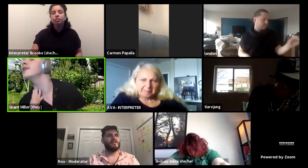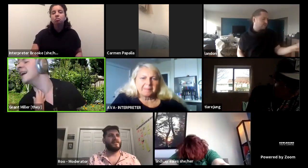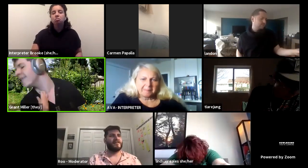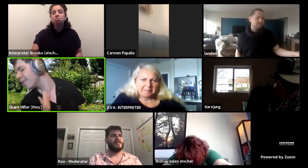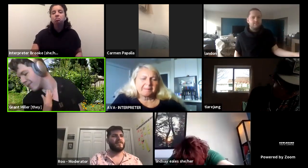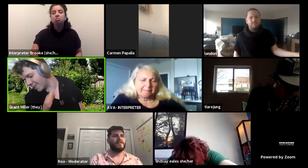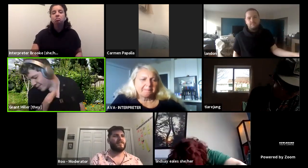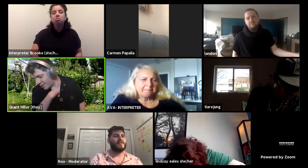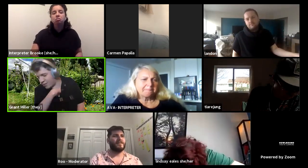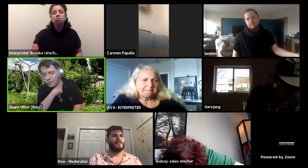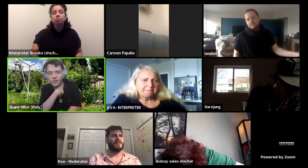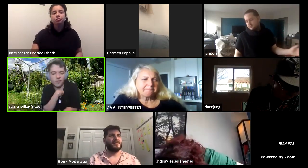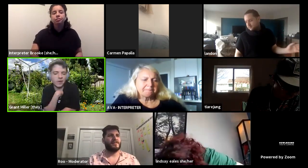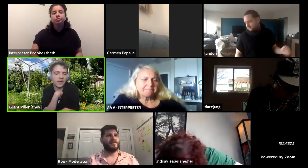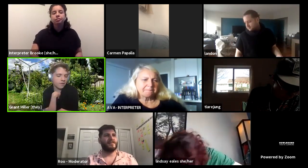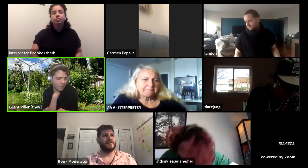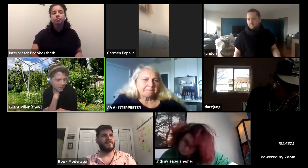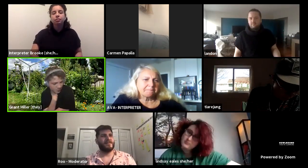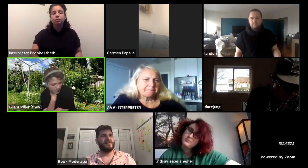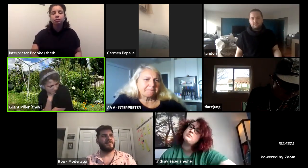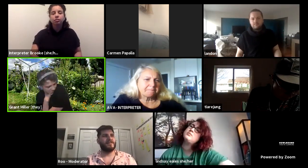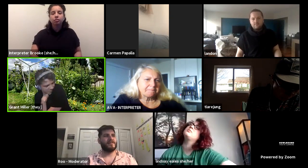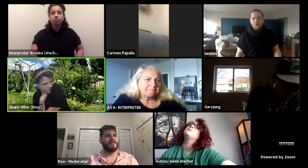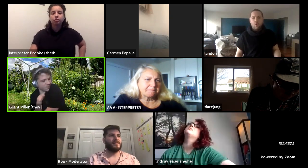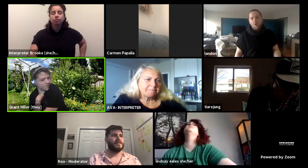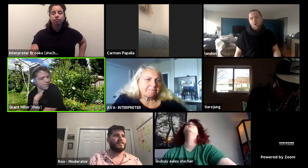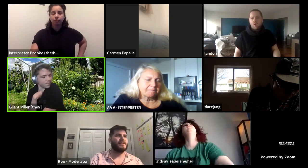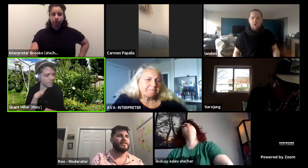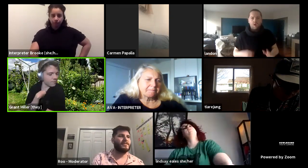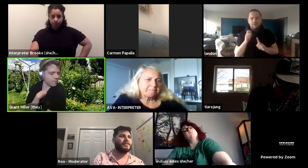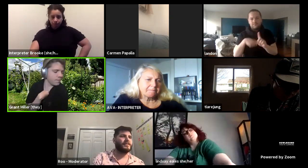Through the breath, through movement,